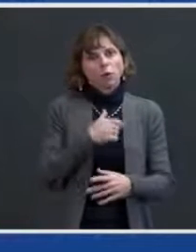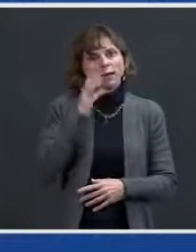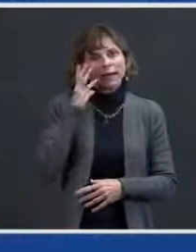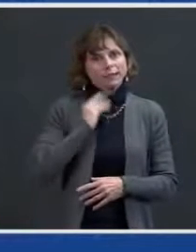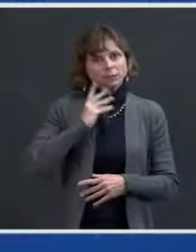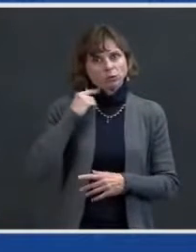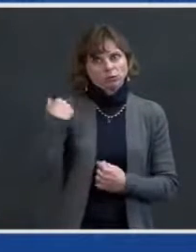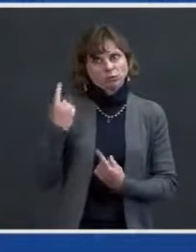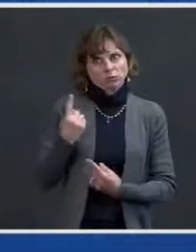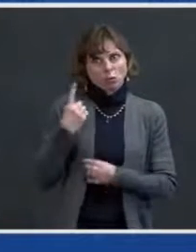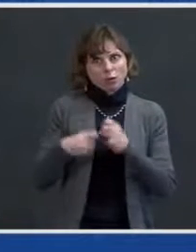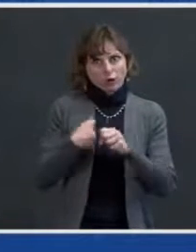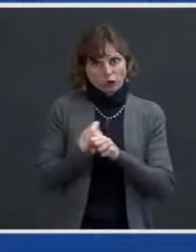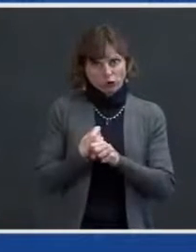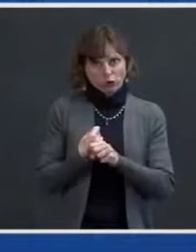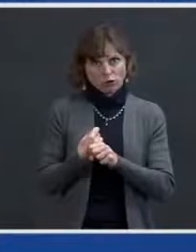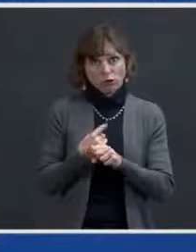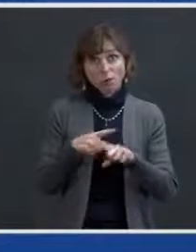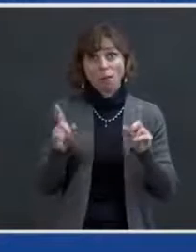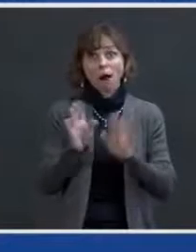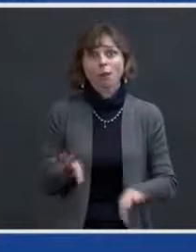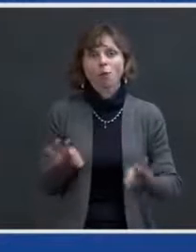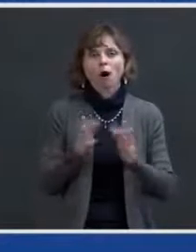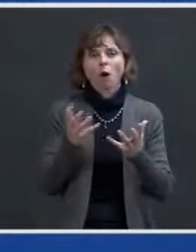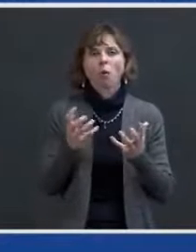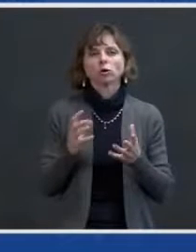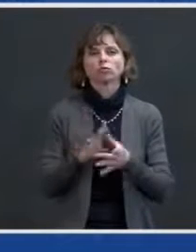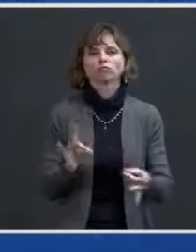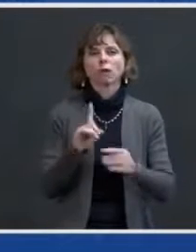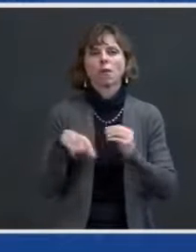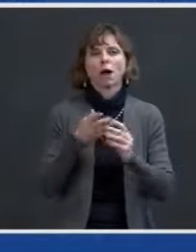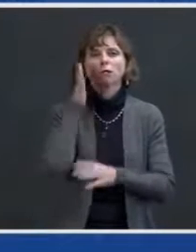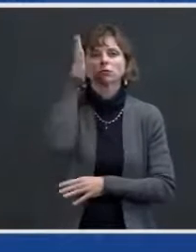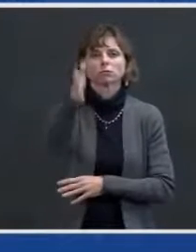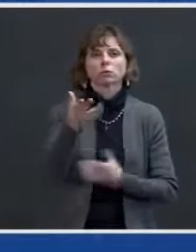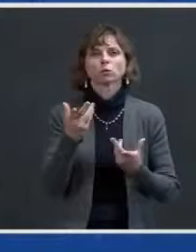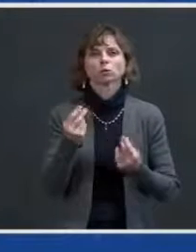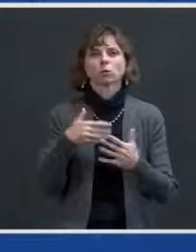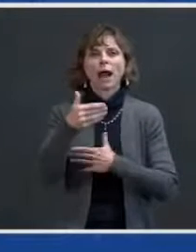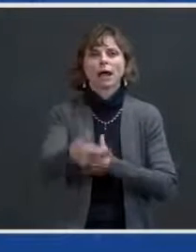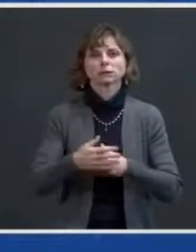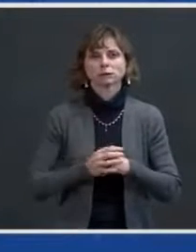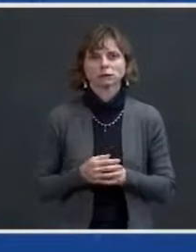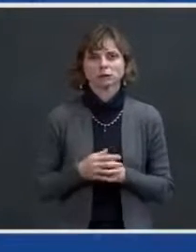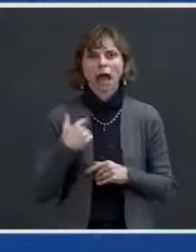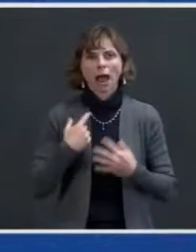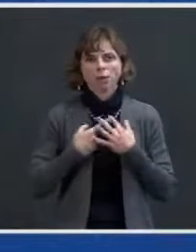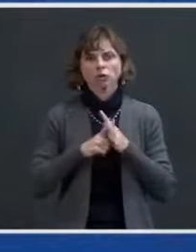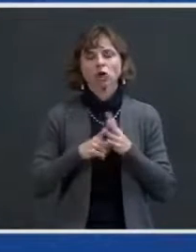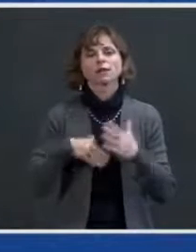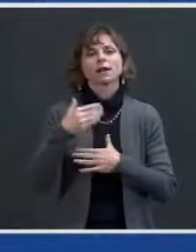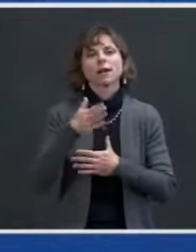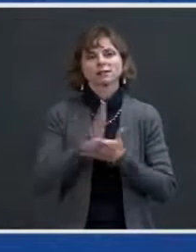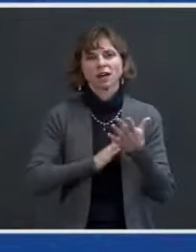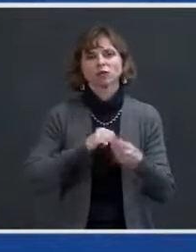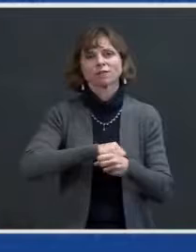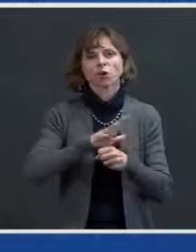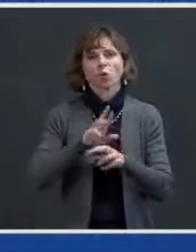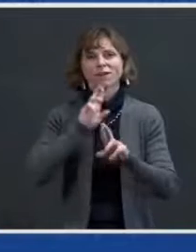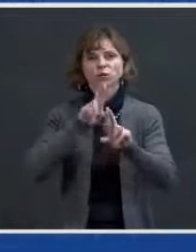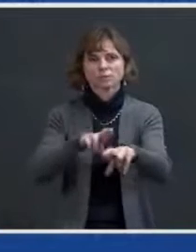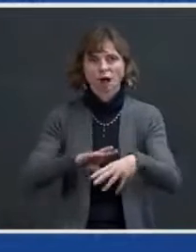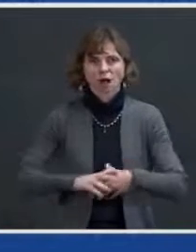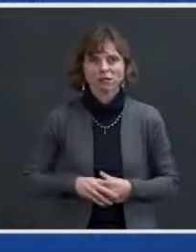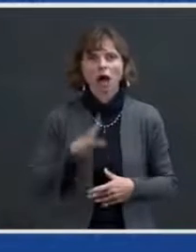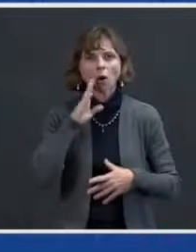importantly, I'm going to talk about what comes next. I'm going to launch the next phase of the COVID response and explain what we